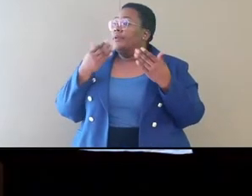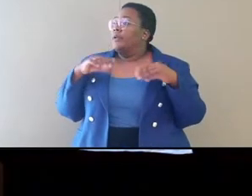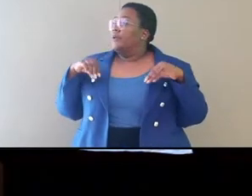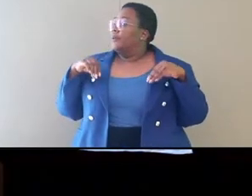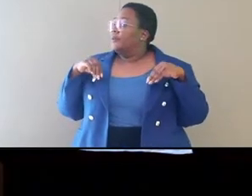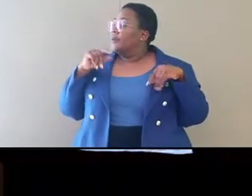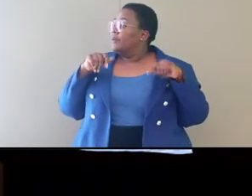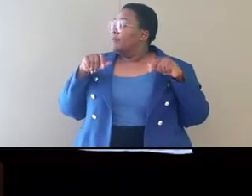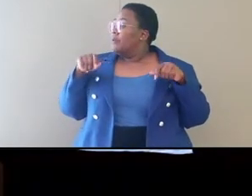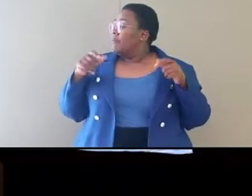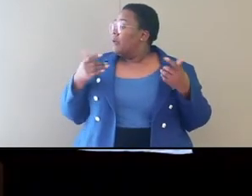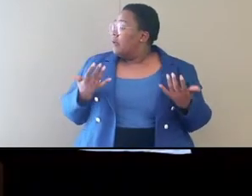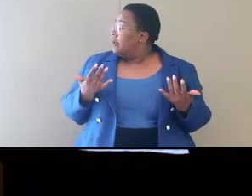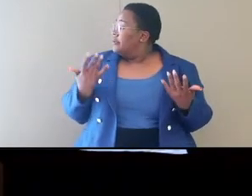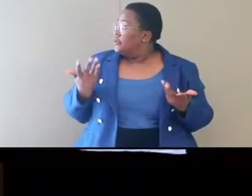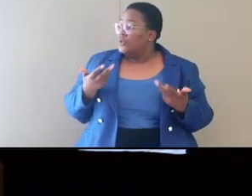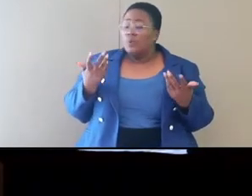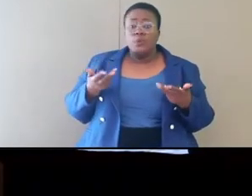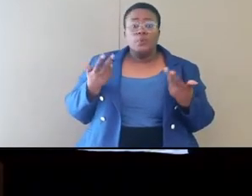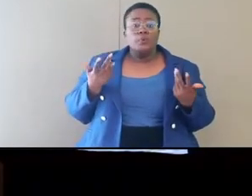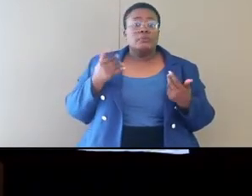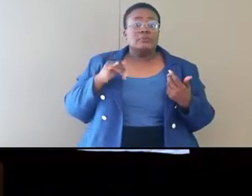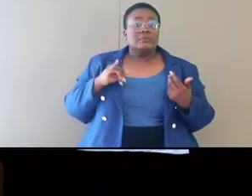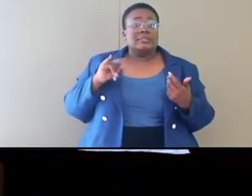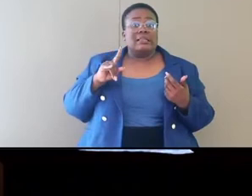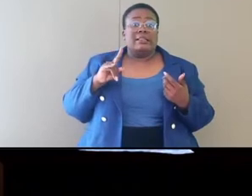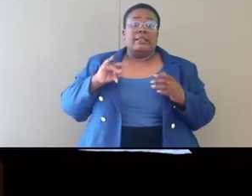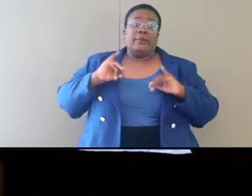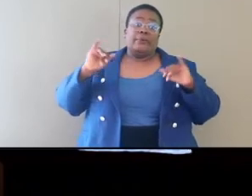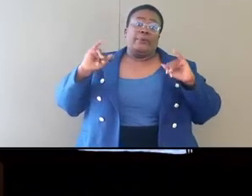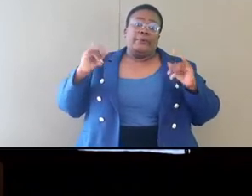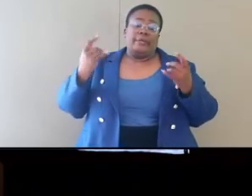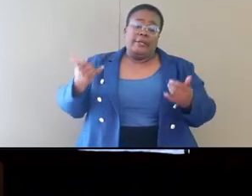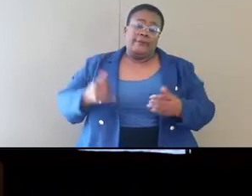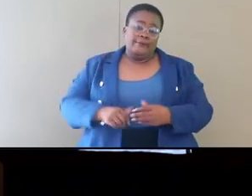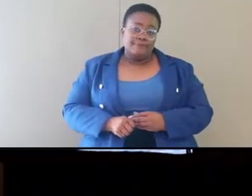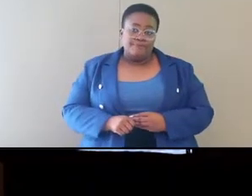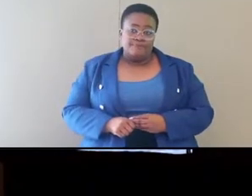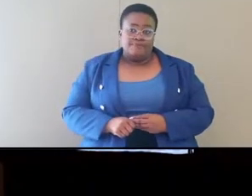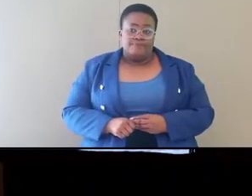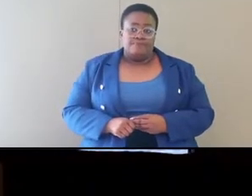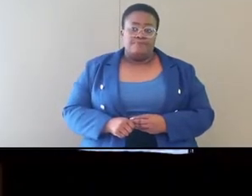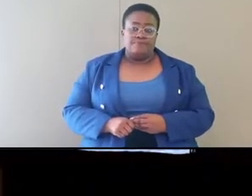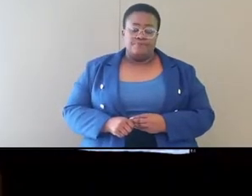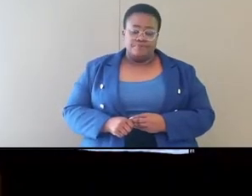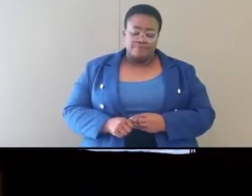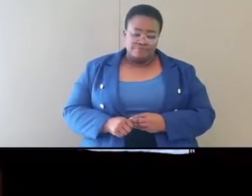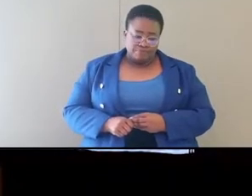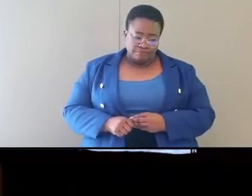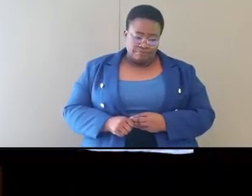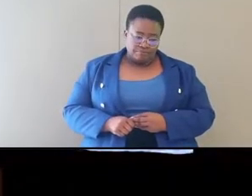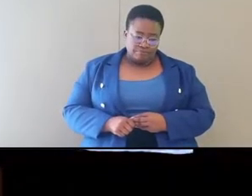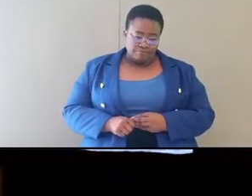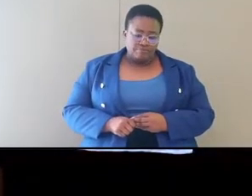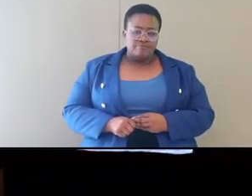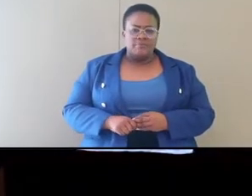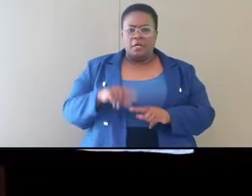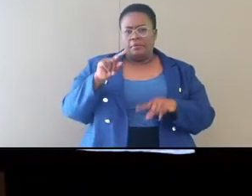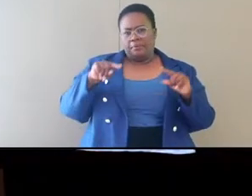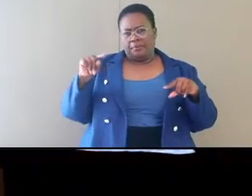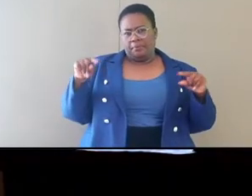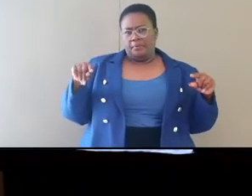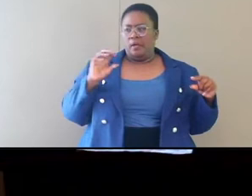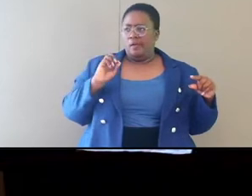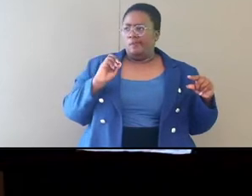in broader unemployment terms are well over 40% still, that's not happening. There are also all kinds of variations if you